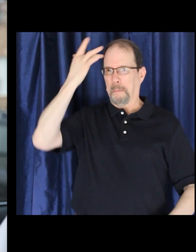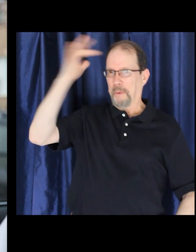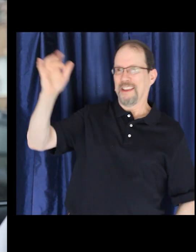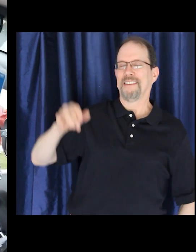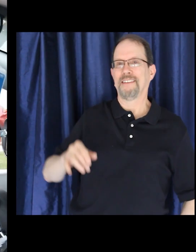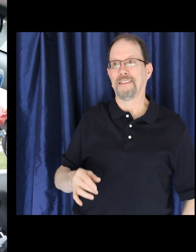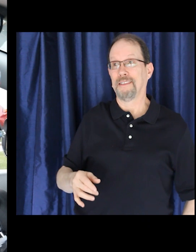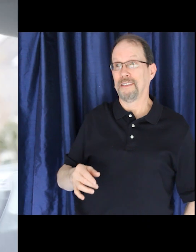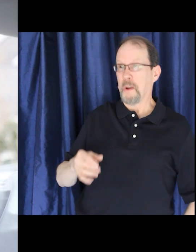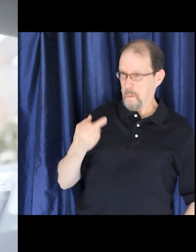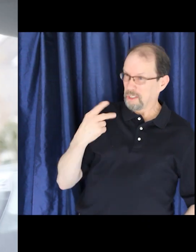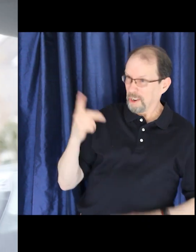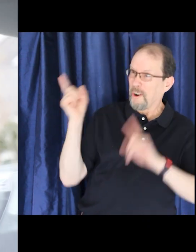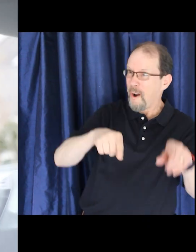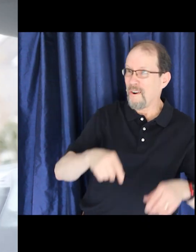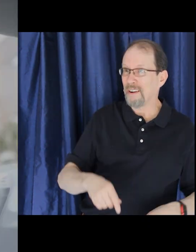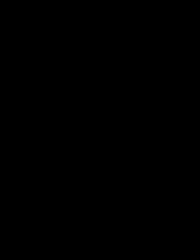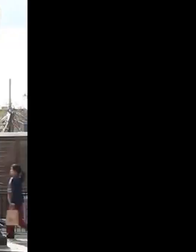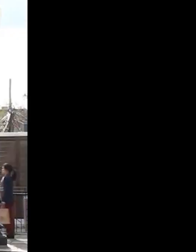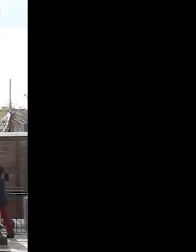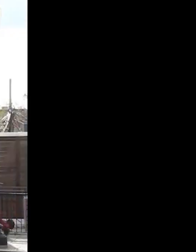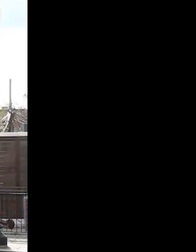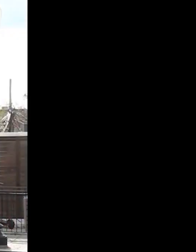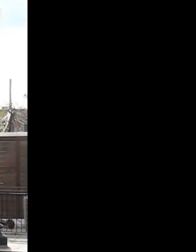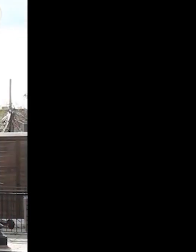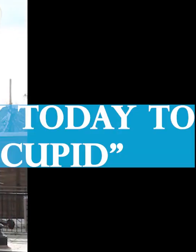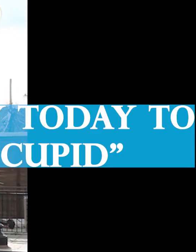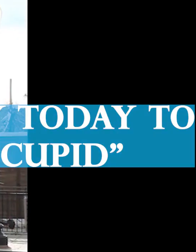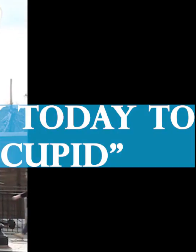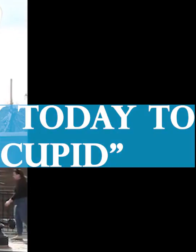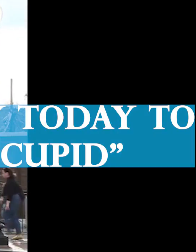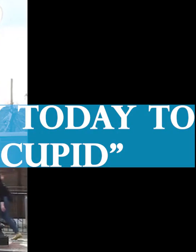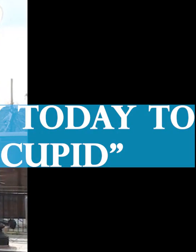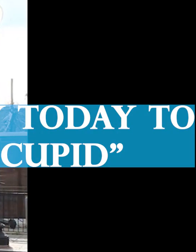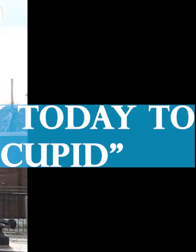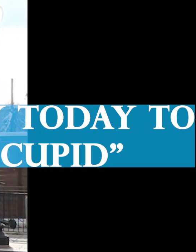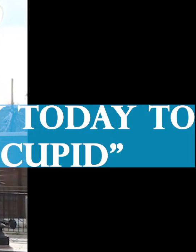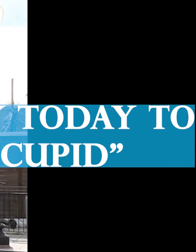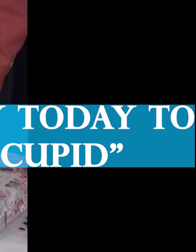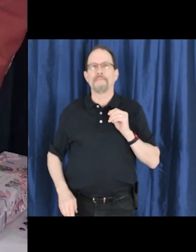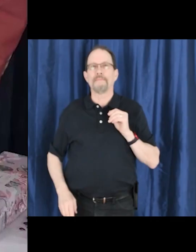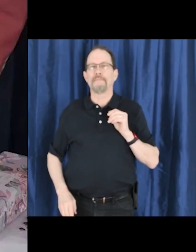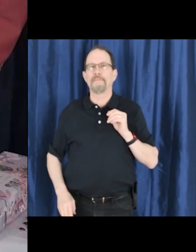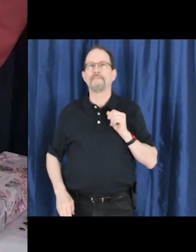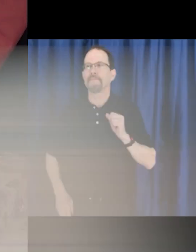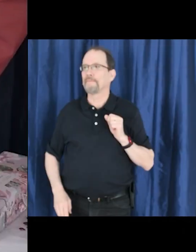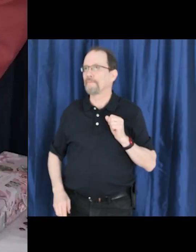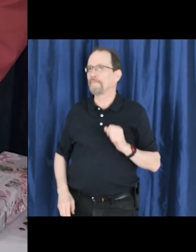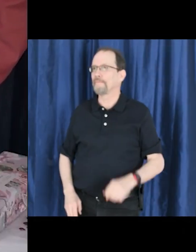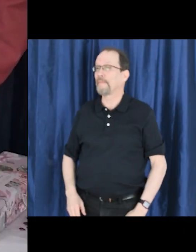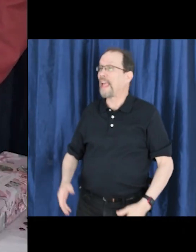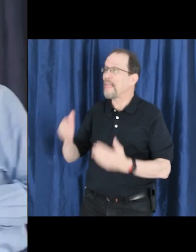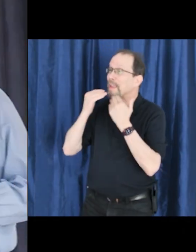brilliant We should go Come stop by today to see Mr. Cupid Thanks for stopping by